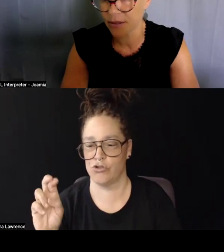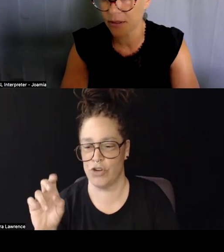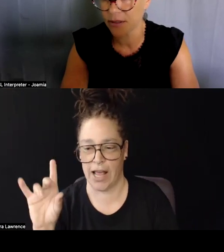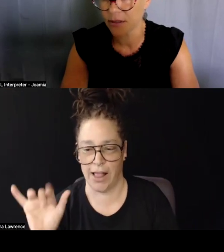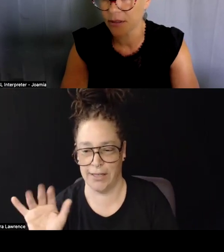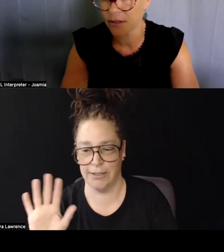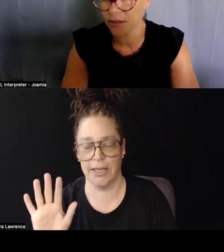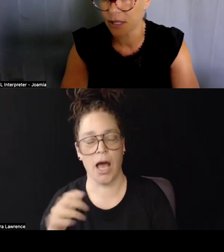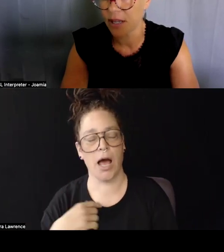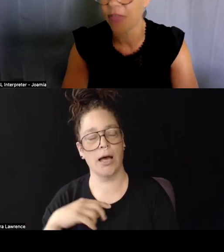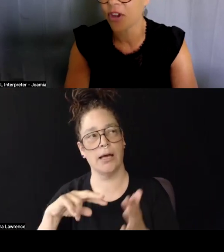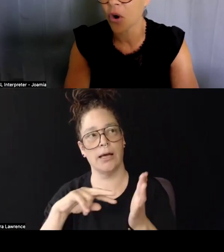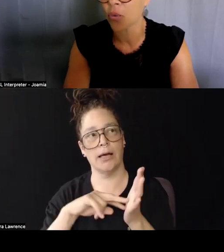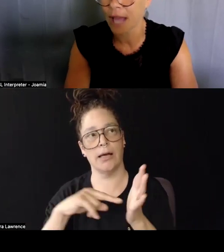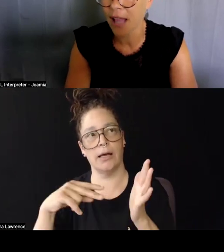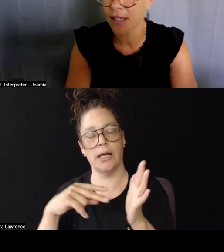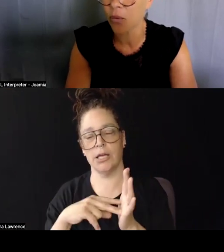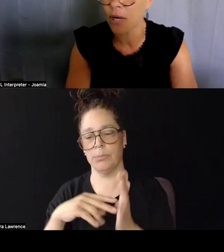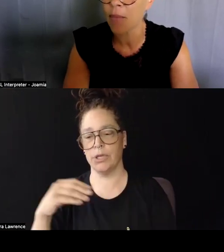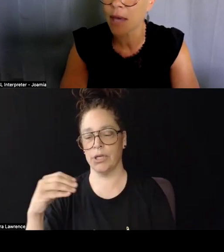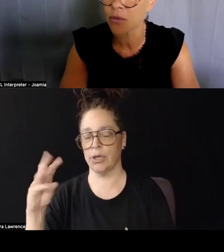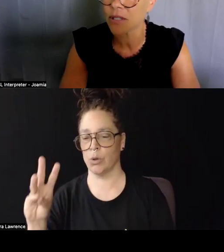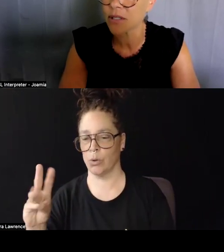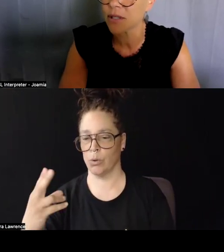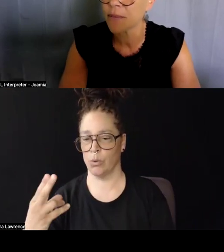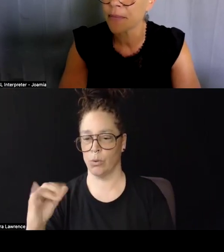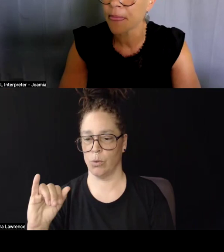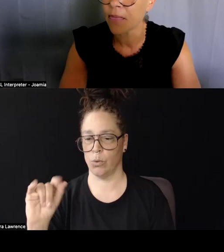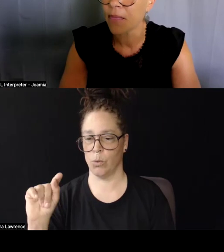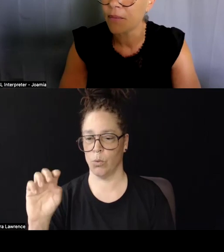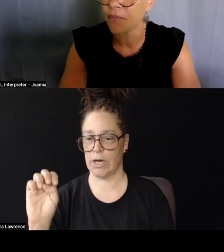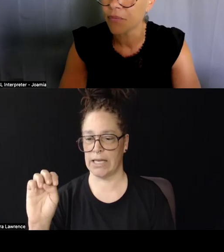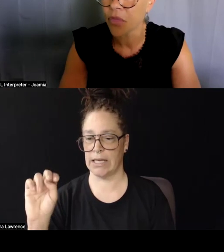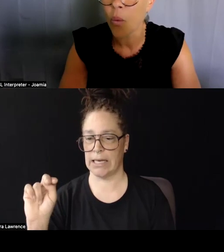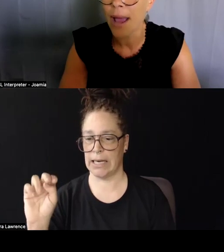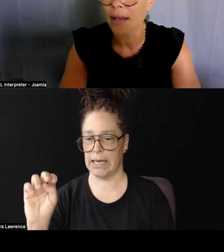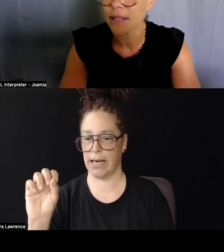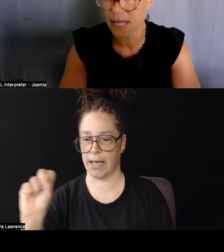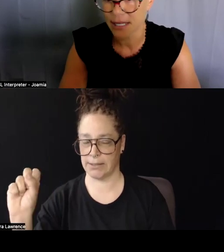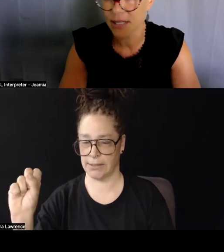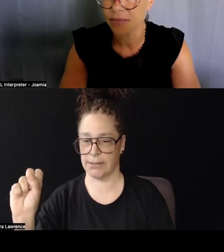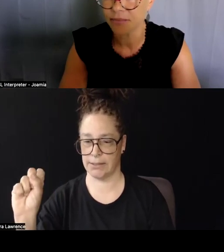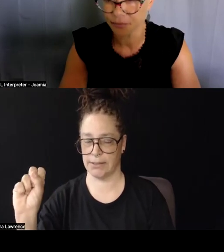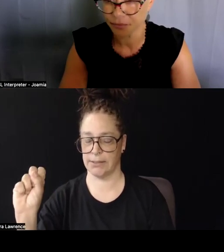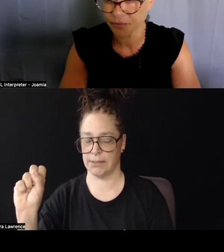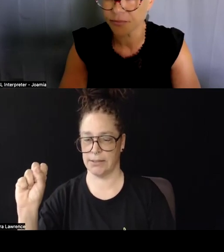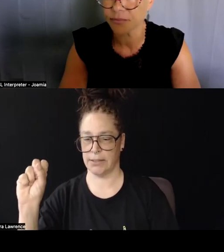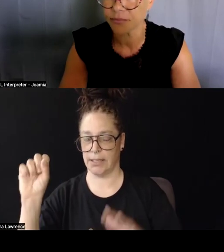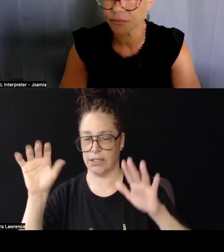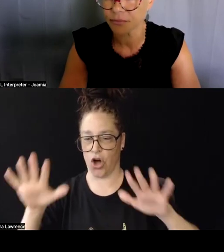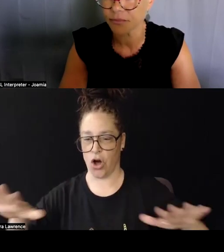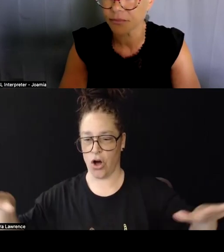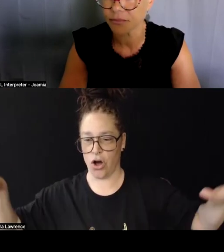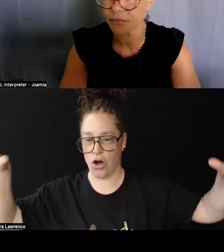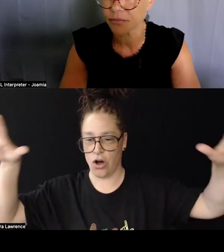perspective and their own reality. What I meant was the whiteness